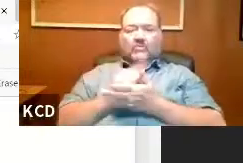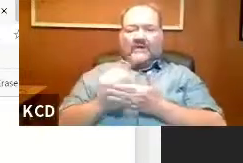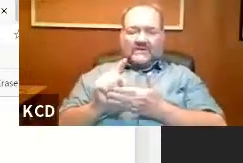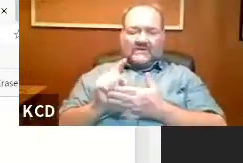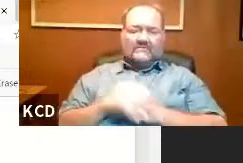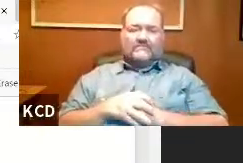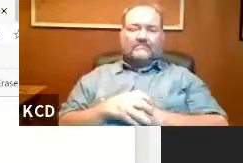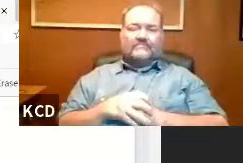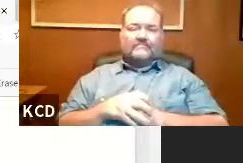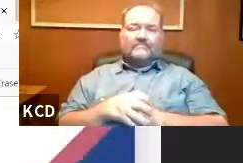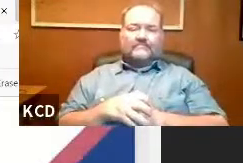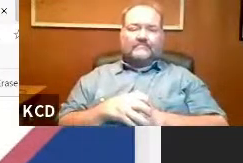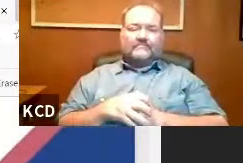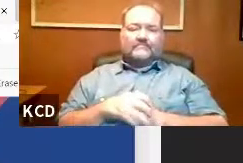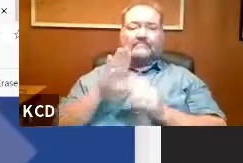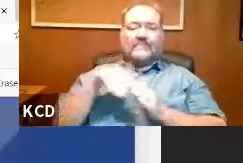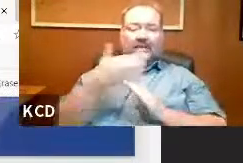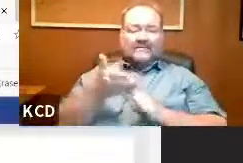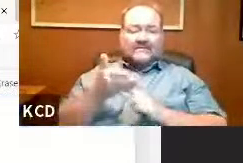Next slide.